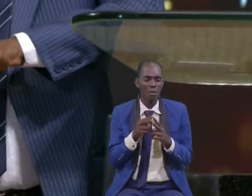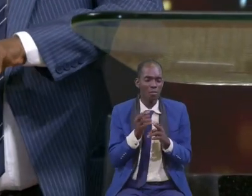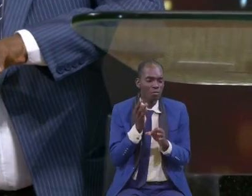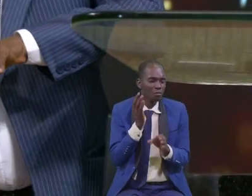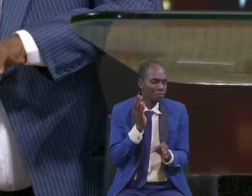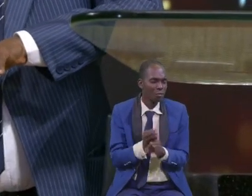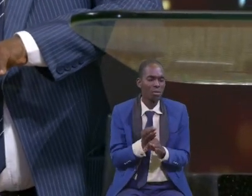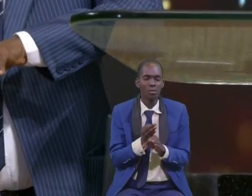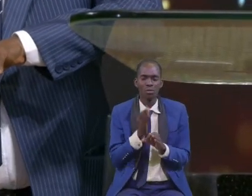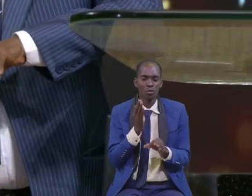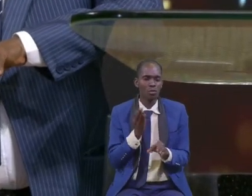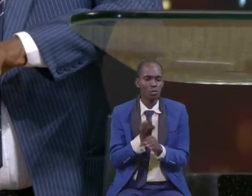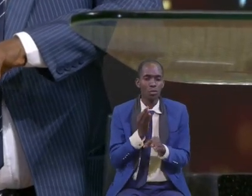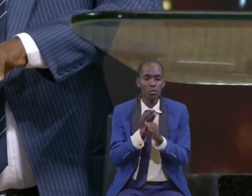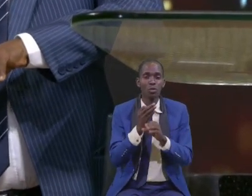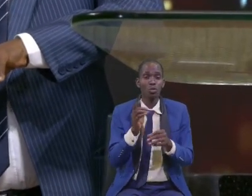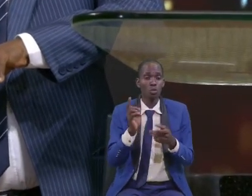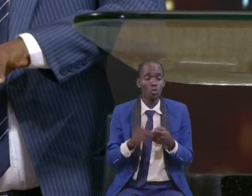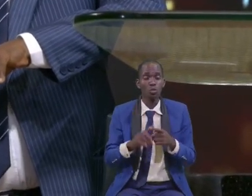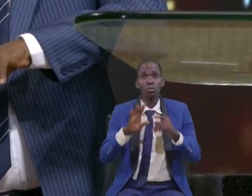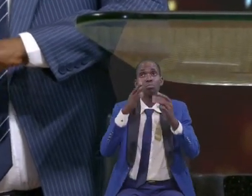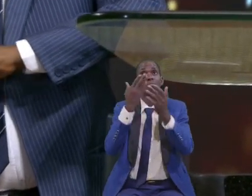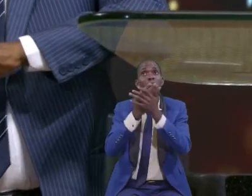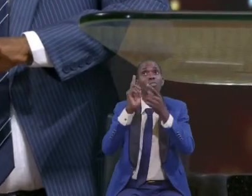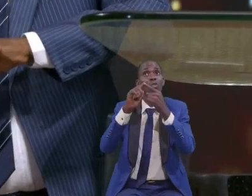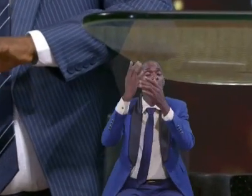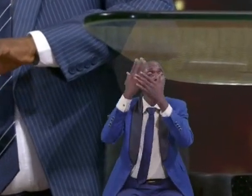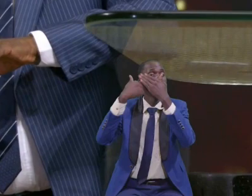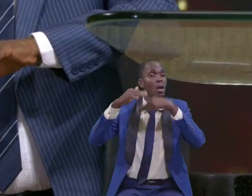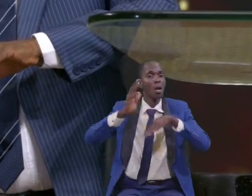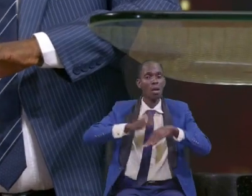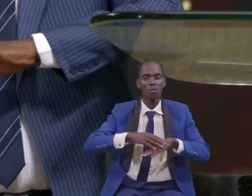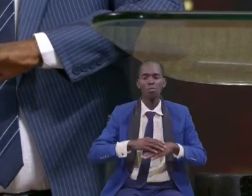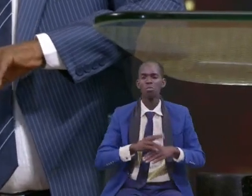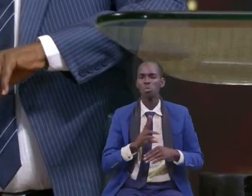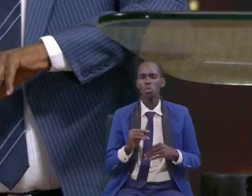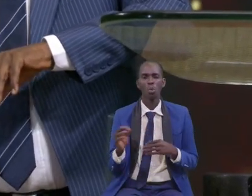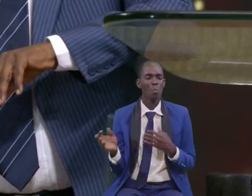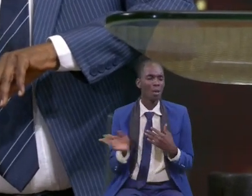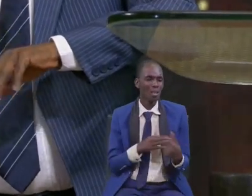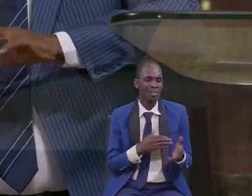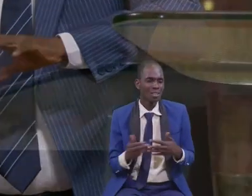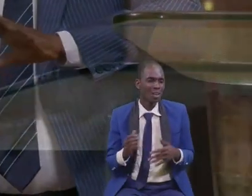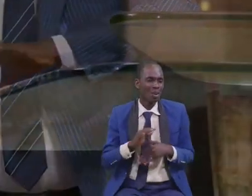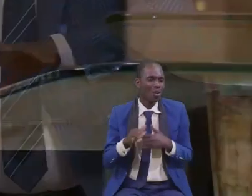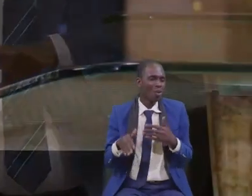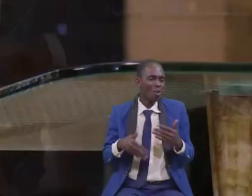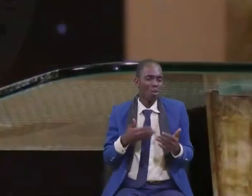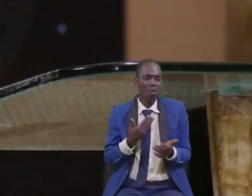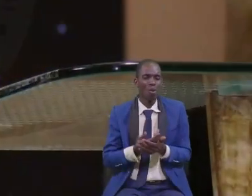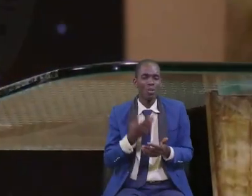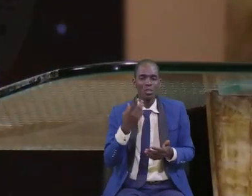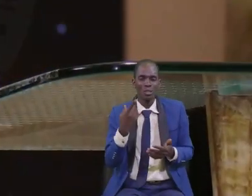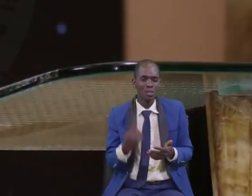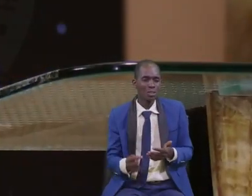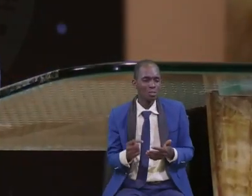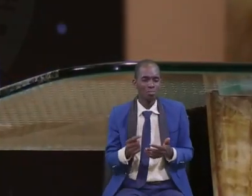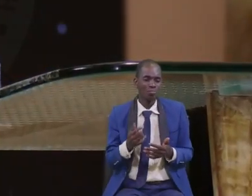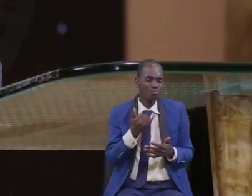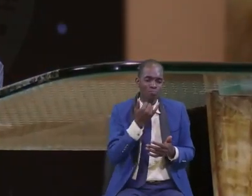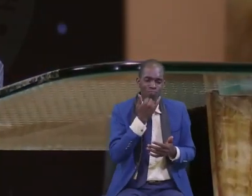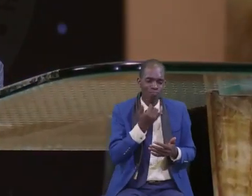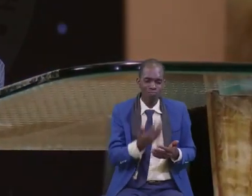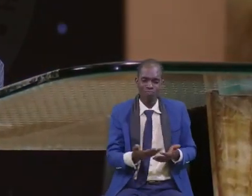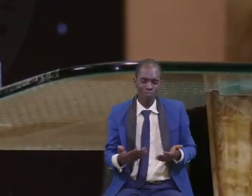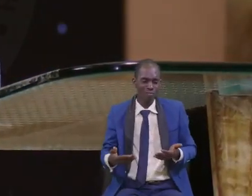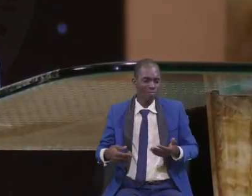is tried, it is so that all the dirty things, all the us, O-R-E, all the us may be